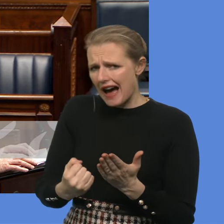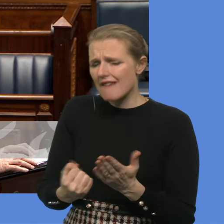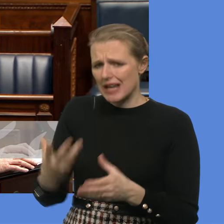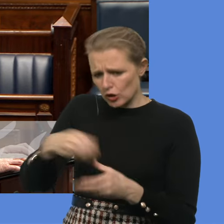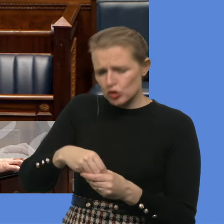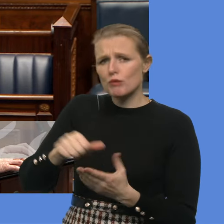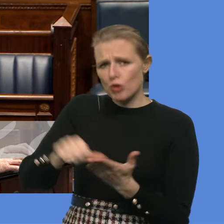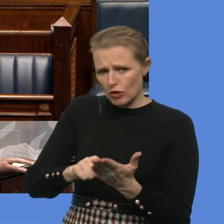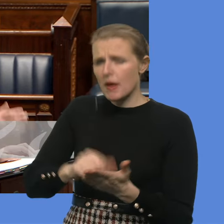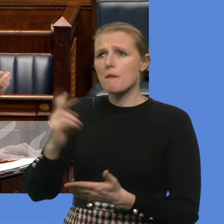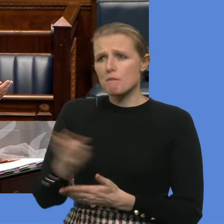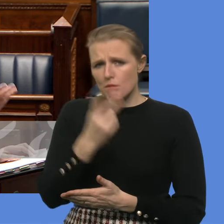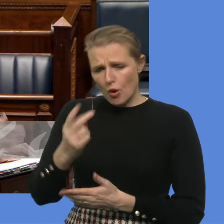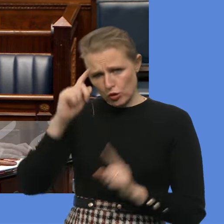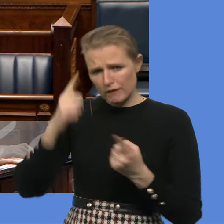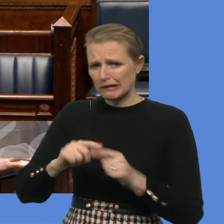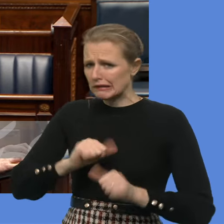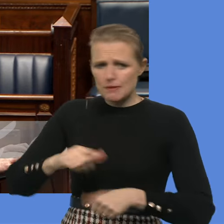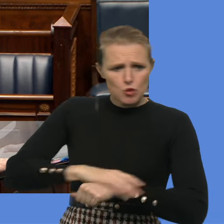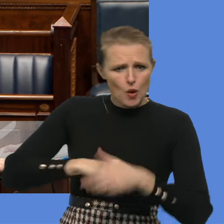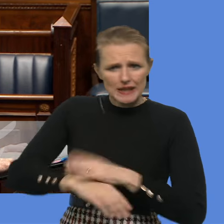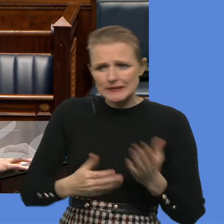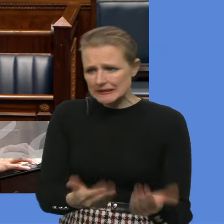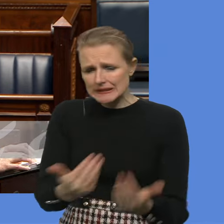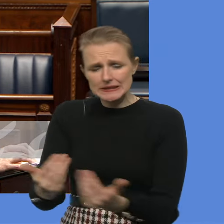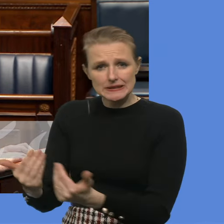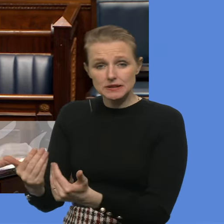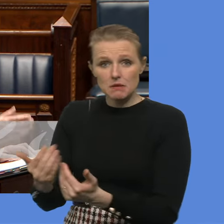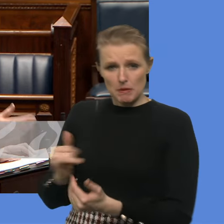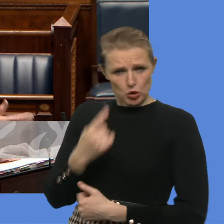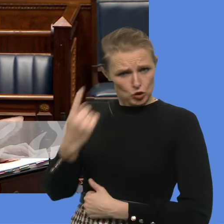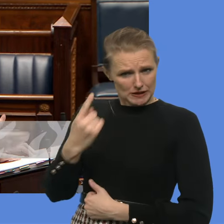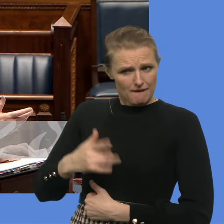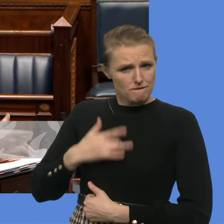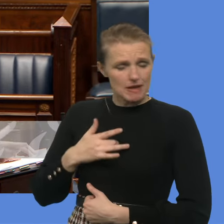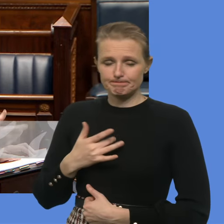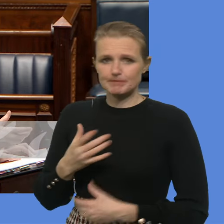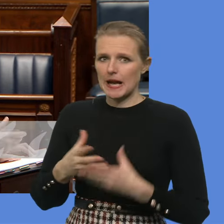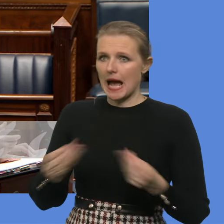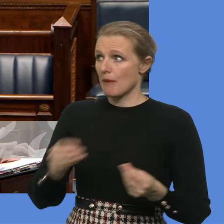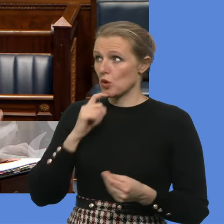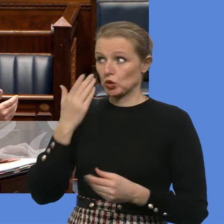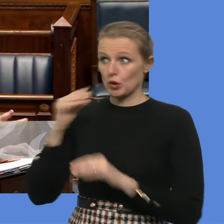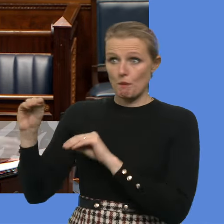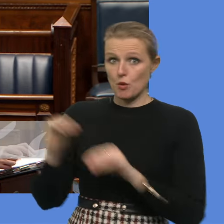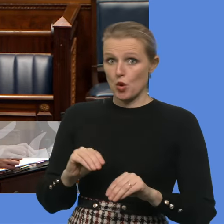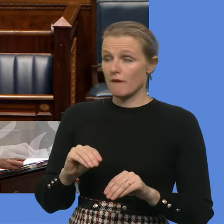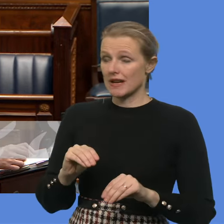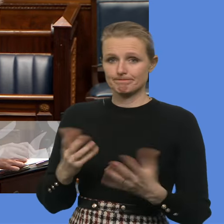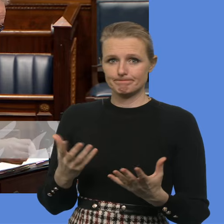universities are very proactive in that. If the member or others sense that there's a gap in terms of people who have come into the country needing support, and